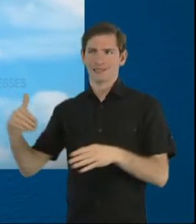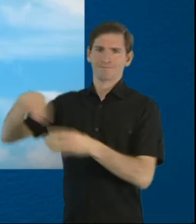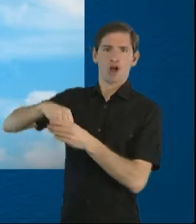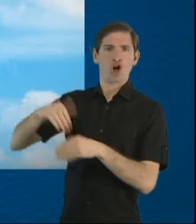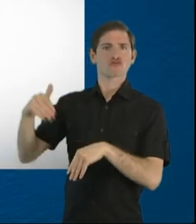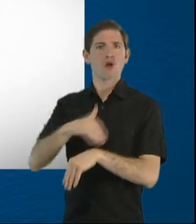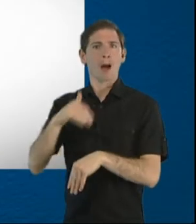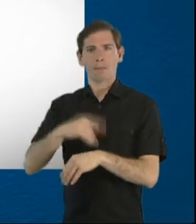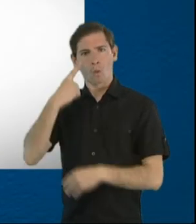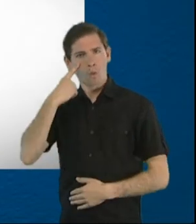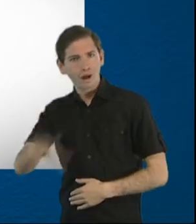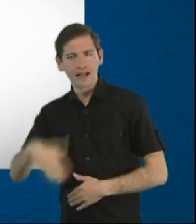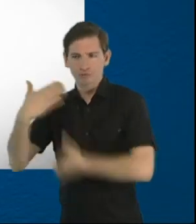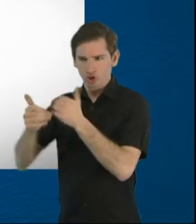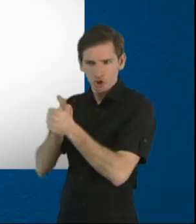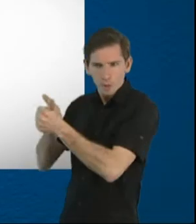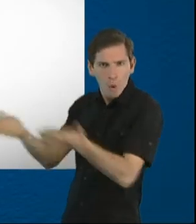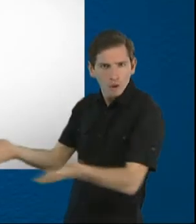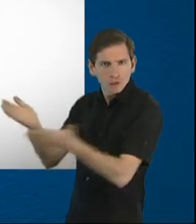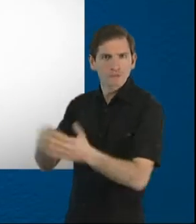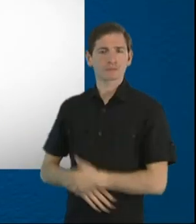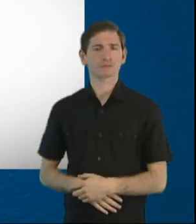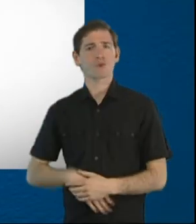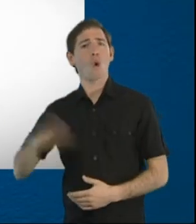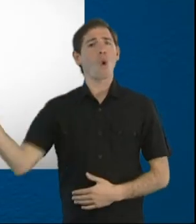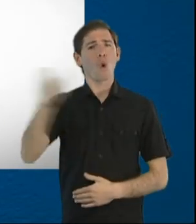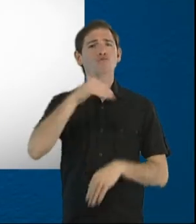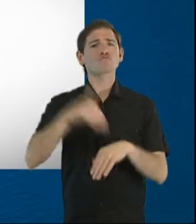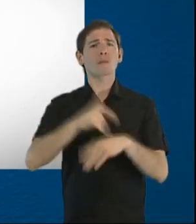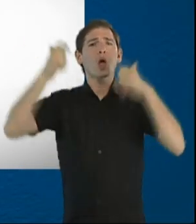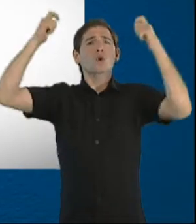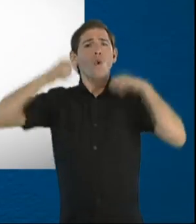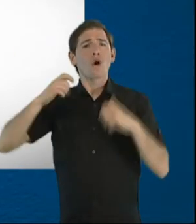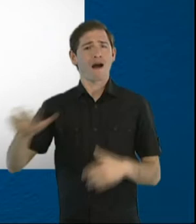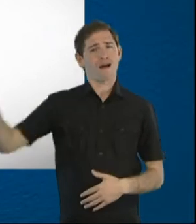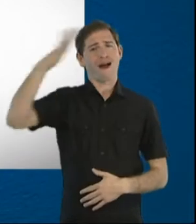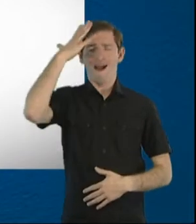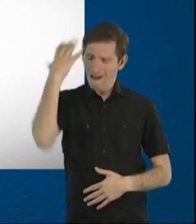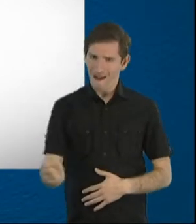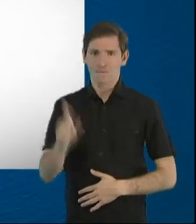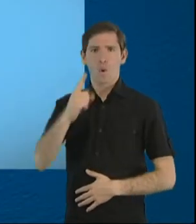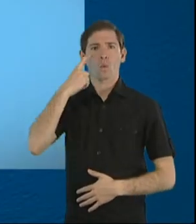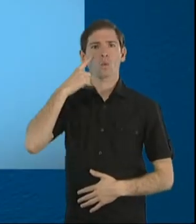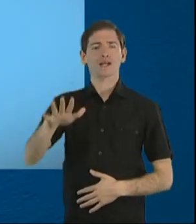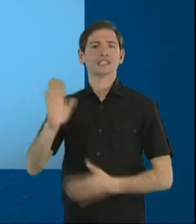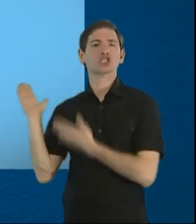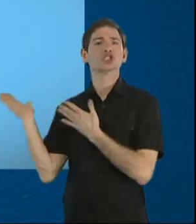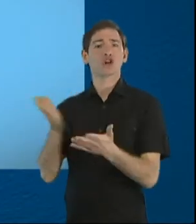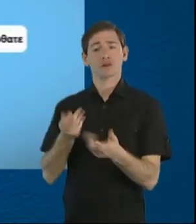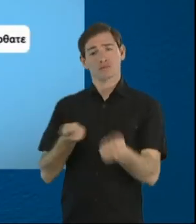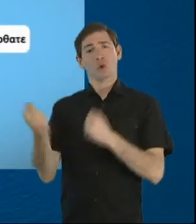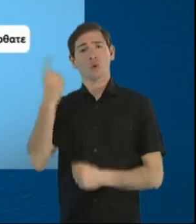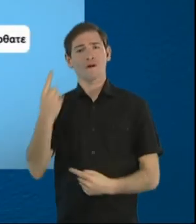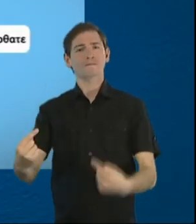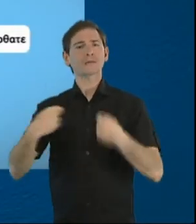witnesses. Every criminal court in the country has a witness service managed by Victim Support. We